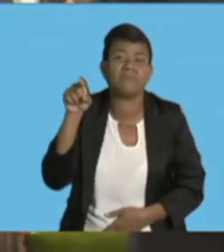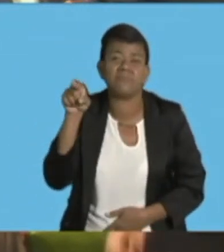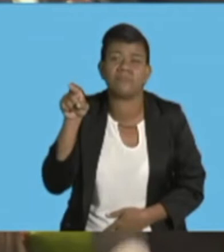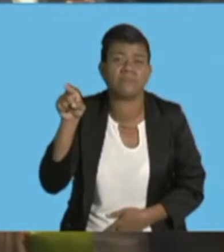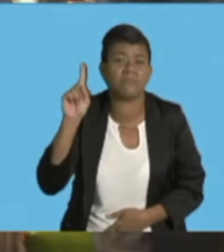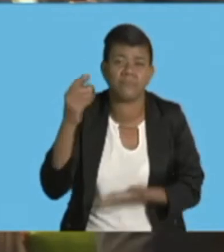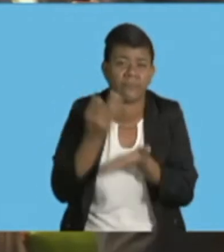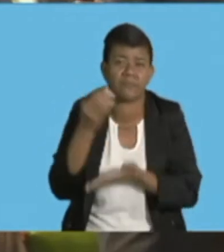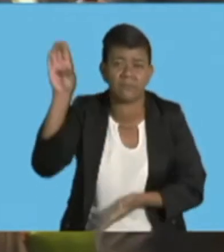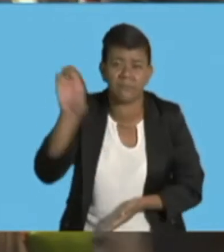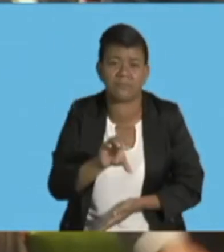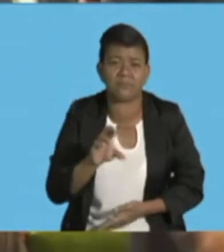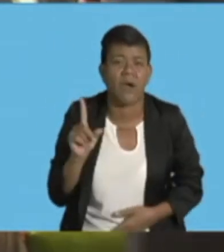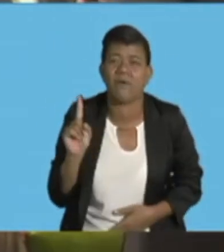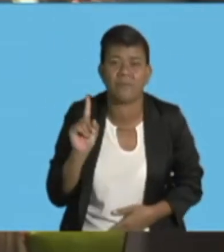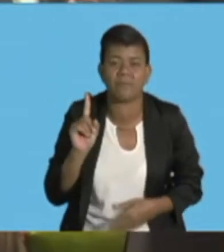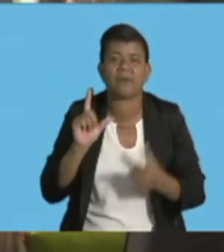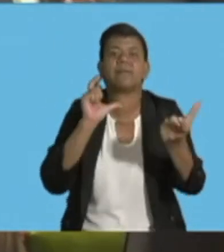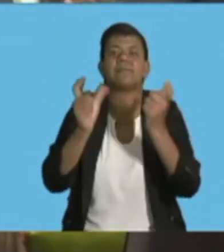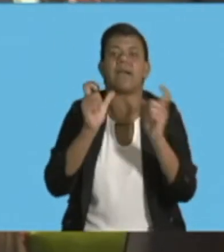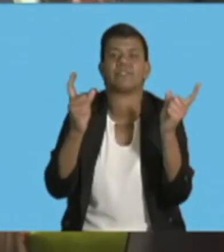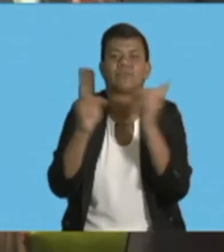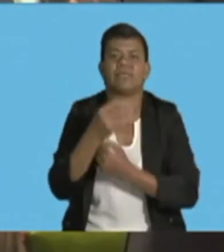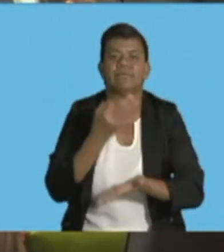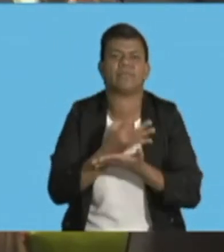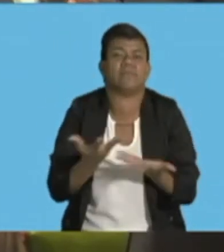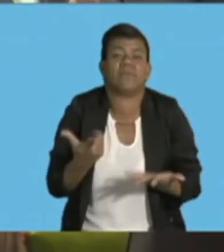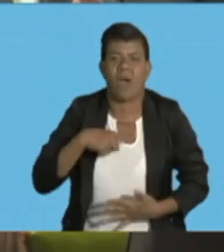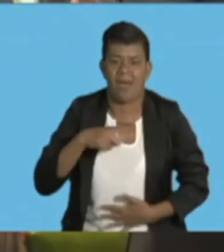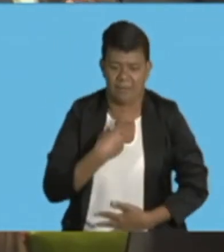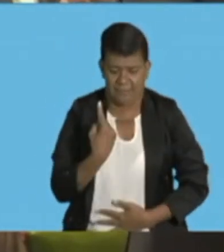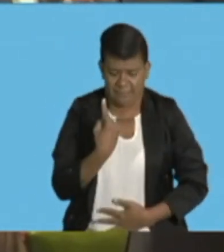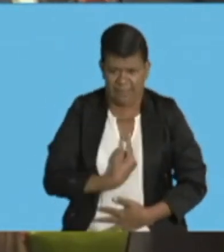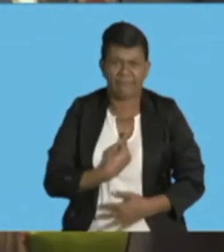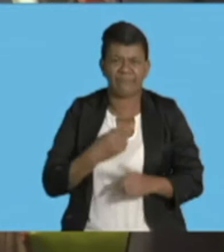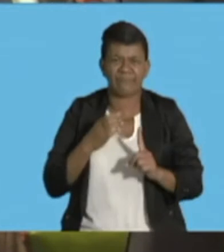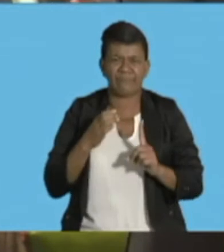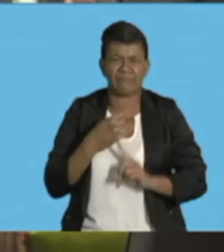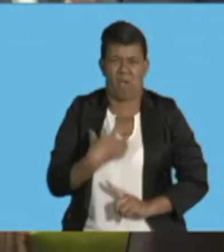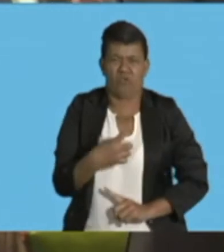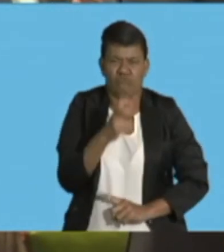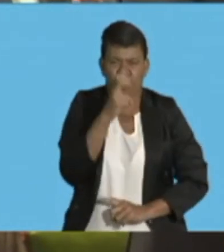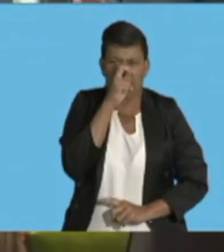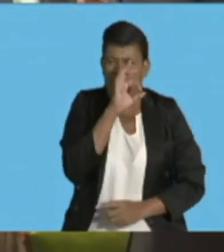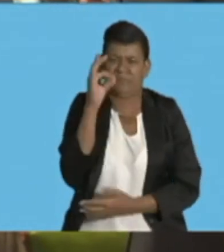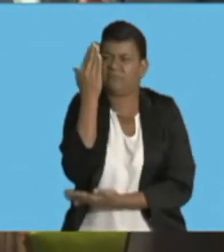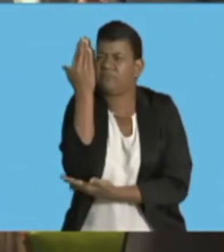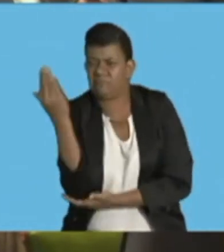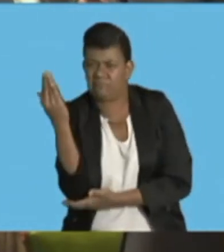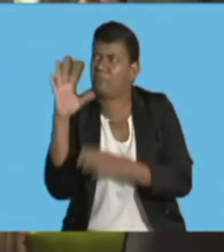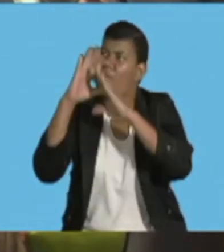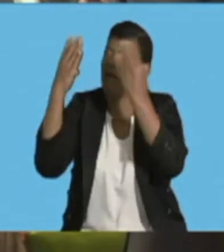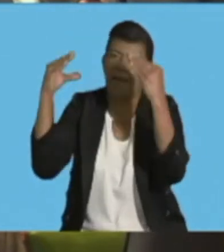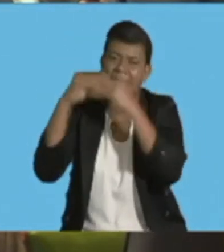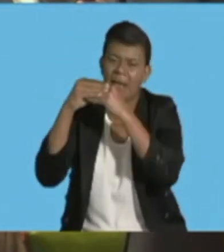of climate change matters is that we are traditionally or conventionally restricted to organizations like World Bank, IMF, and